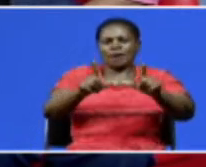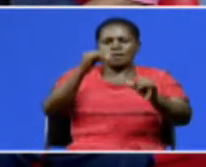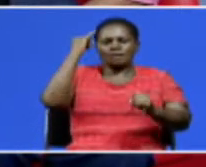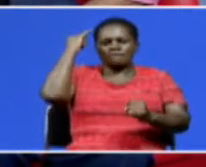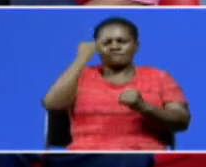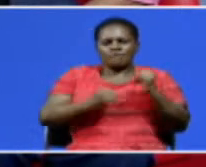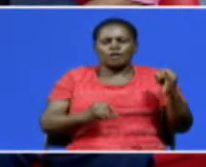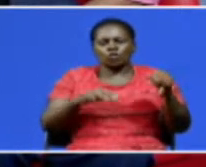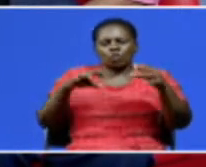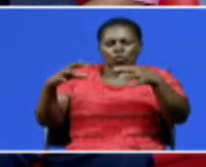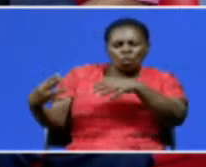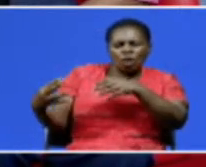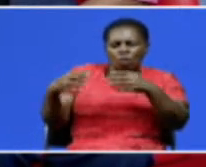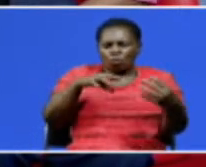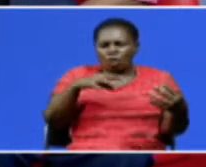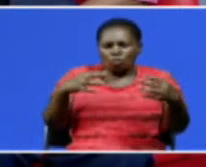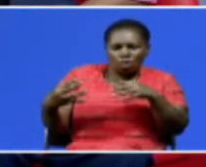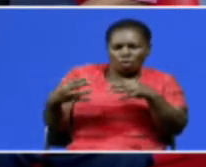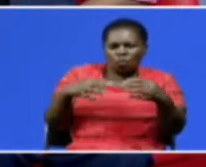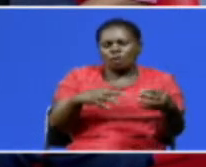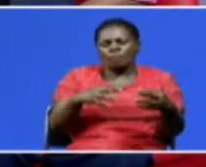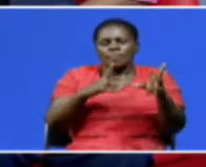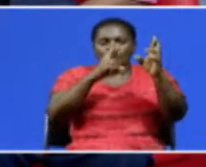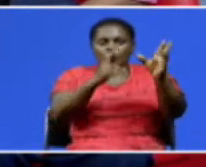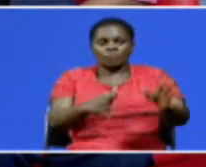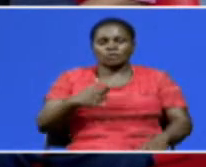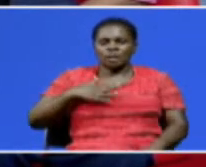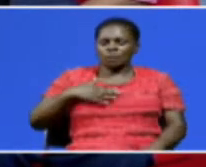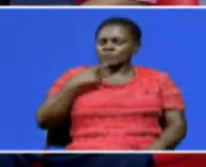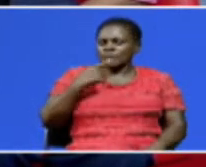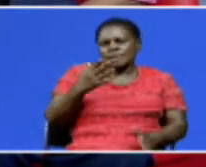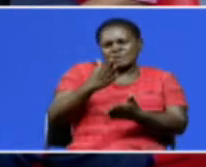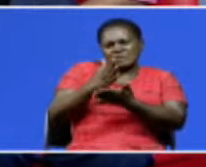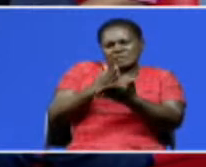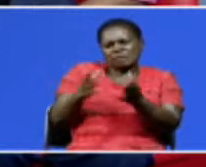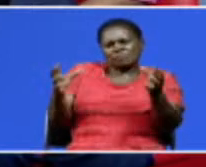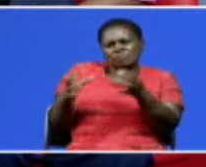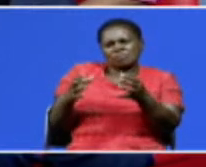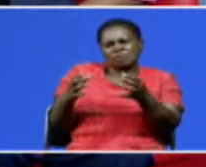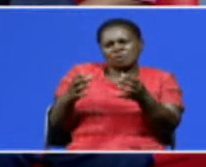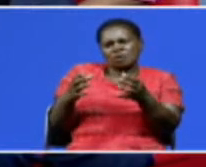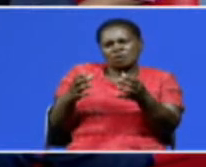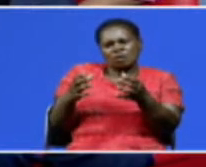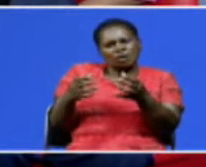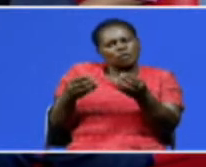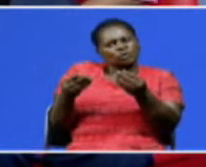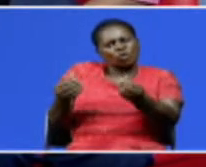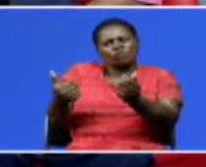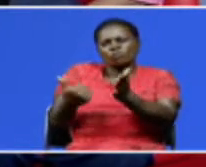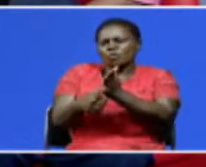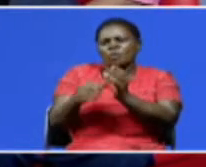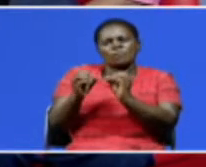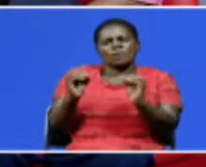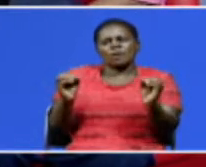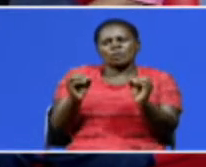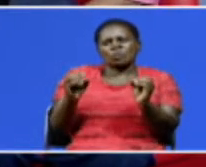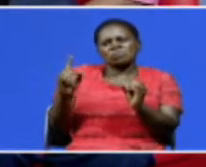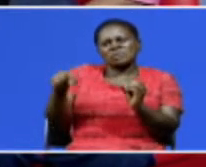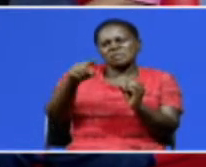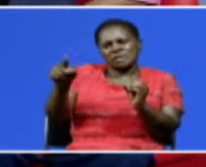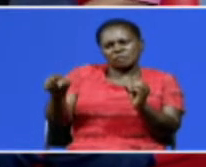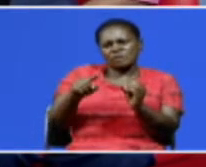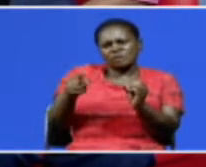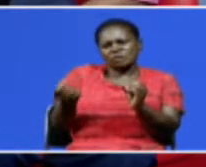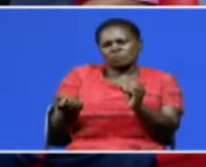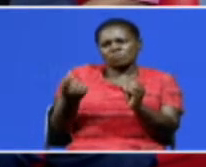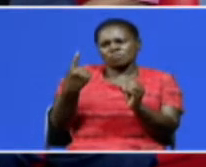of wrangles and swindling. But as Ibrahim Karanja reports, some residents are not out of the woods yet after irregularities emerged